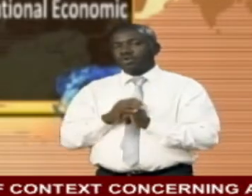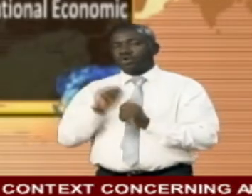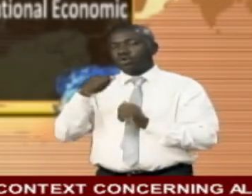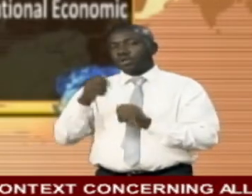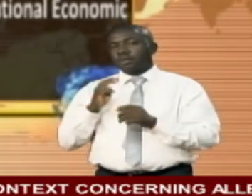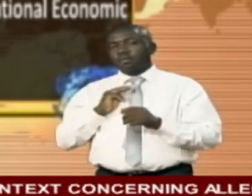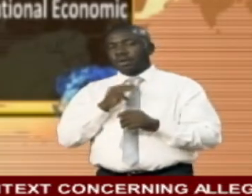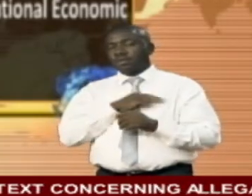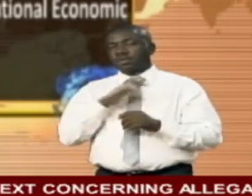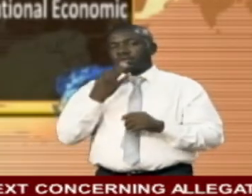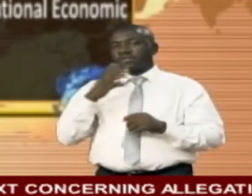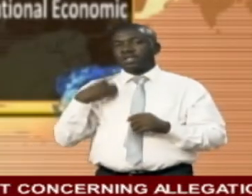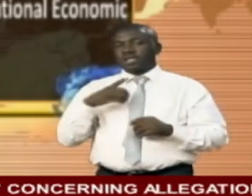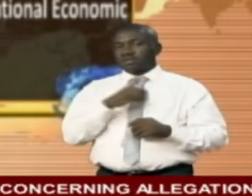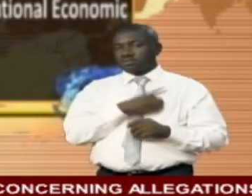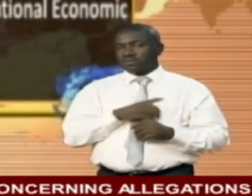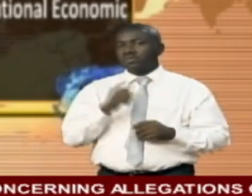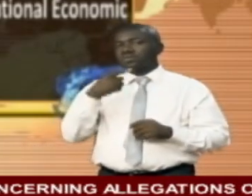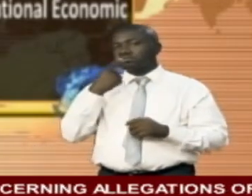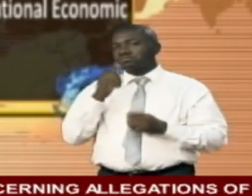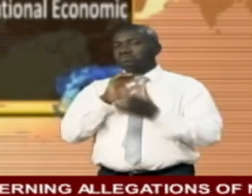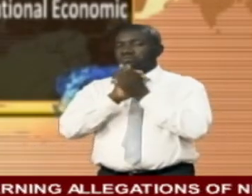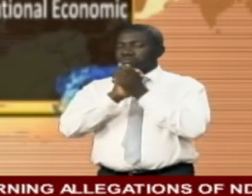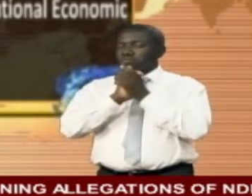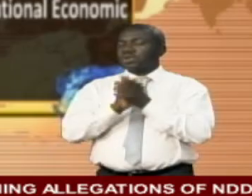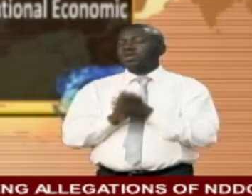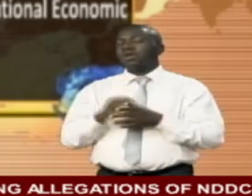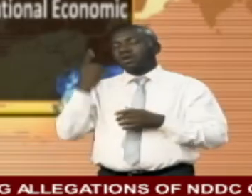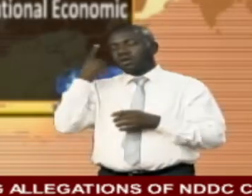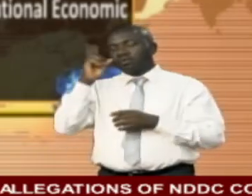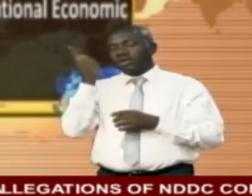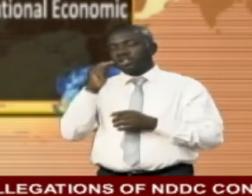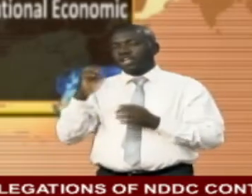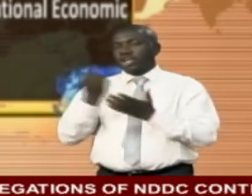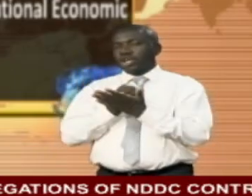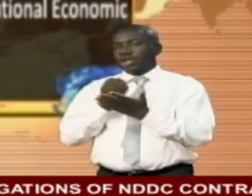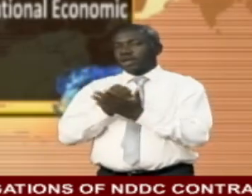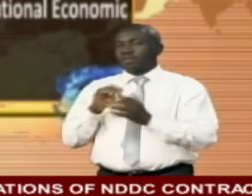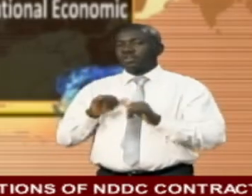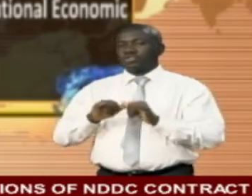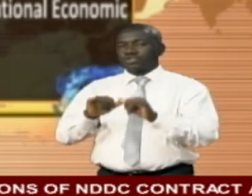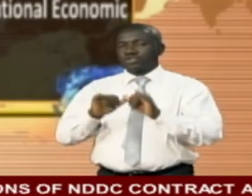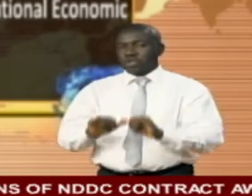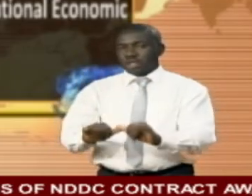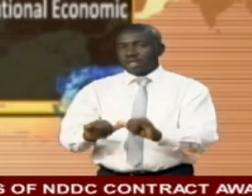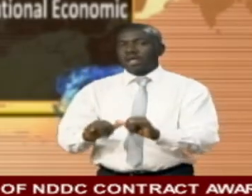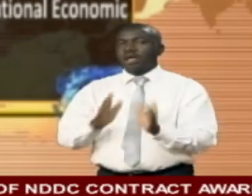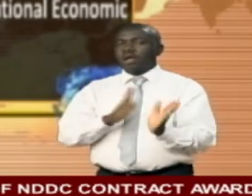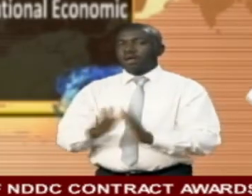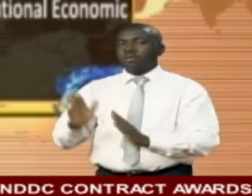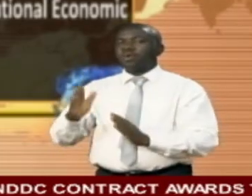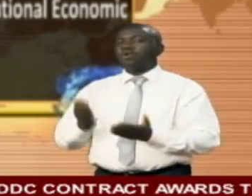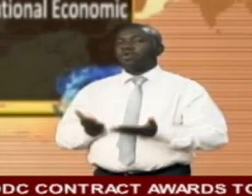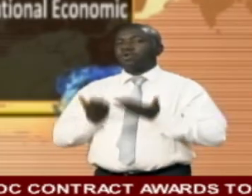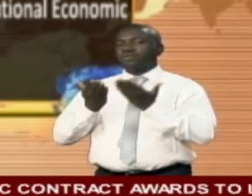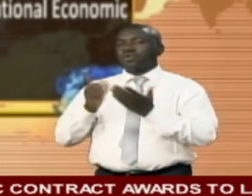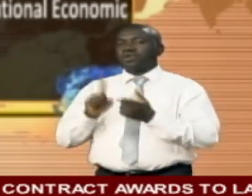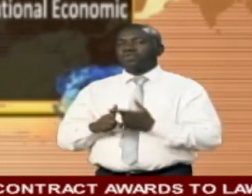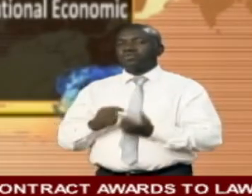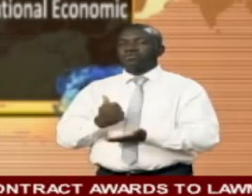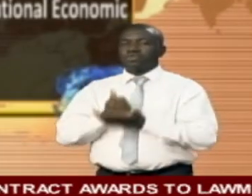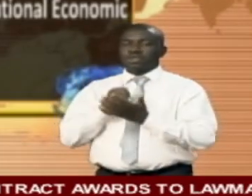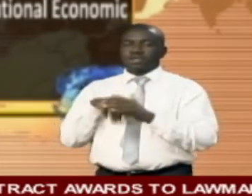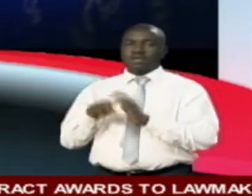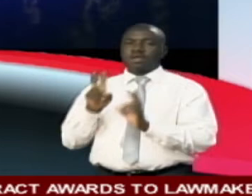delegation commended the development and approval of the Economic Sustainability Plan, offering to assist in its implementation.